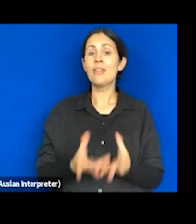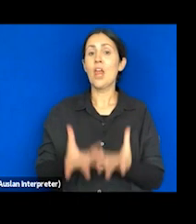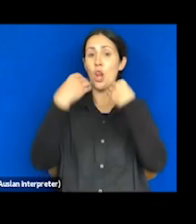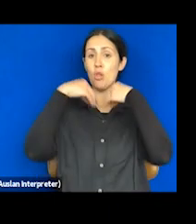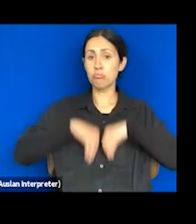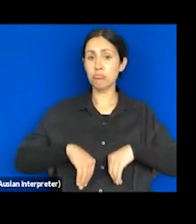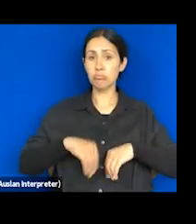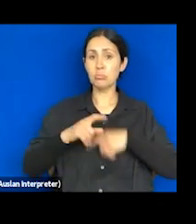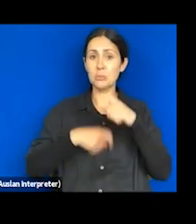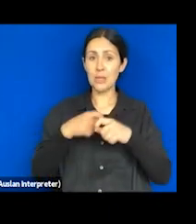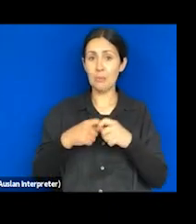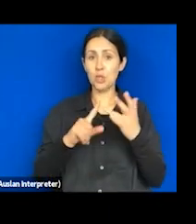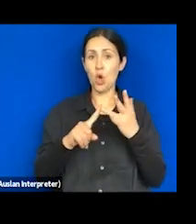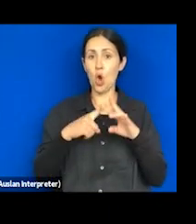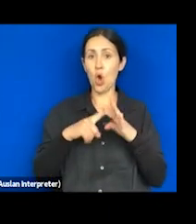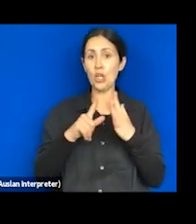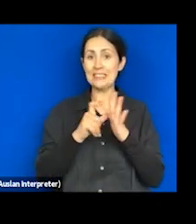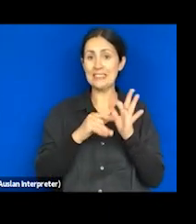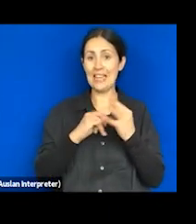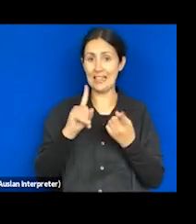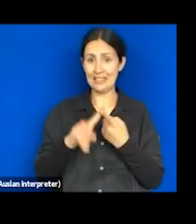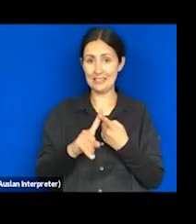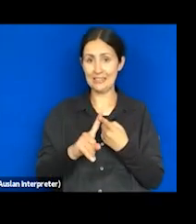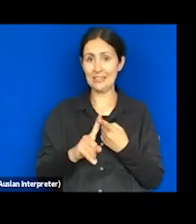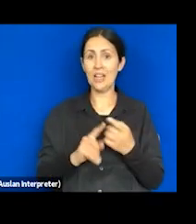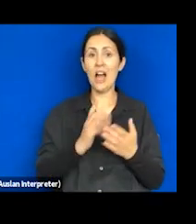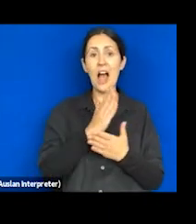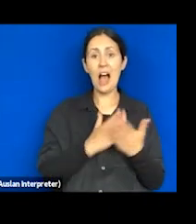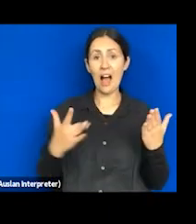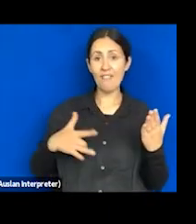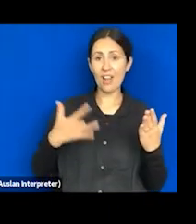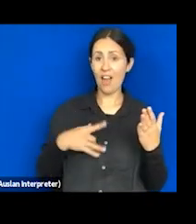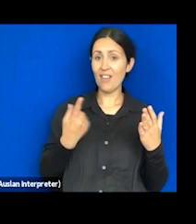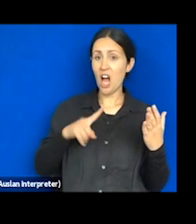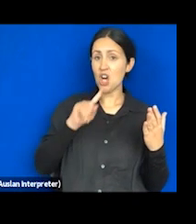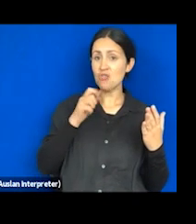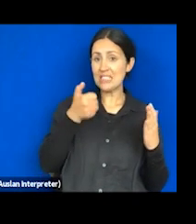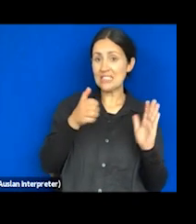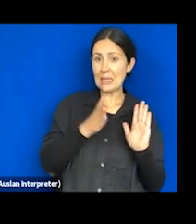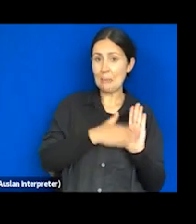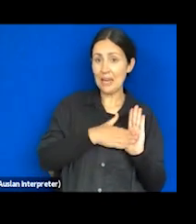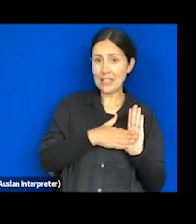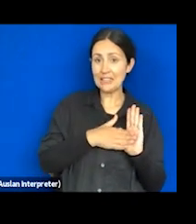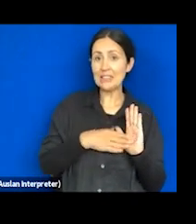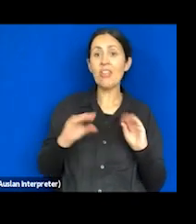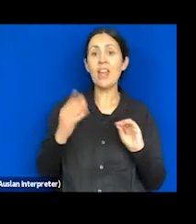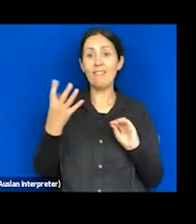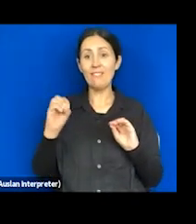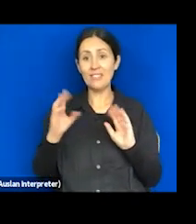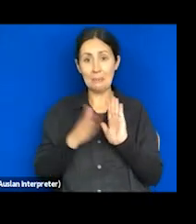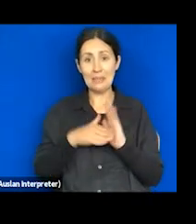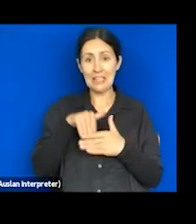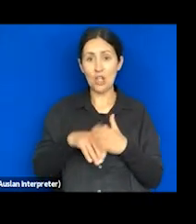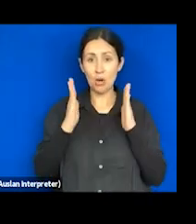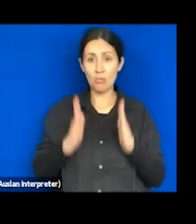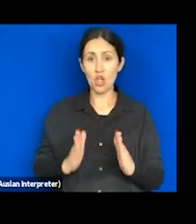monoamine oxidases. So half-life typically 160 minutes of psilocybin, then 50 minutes for psilocin, but you get a duration